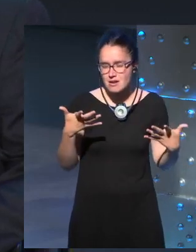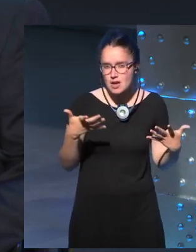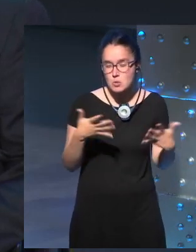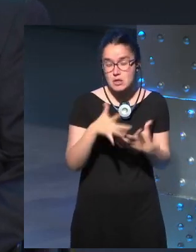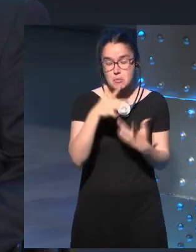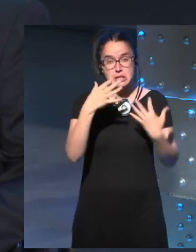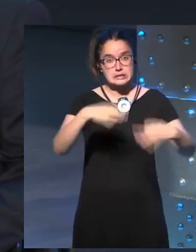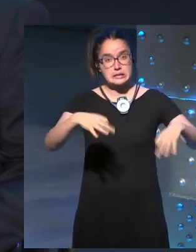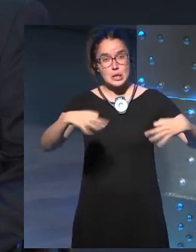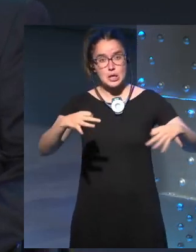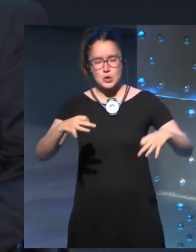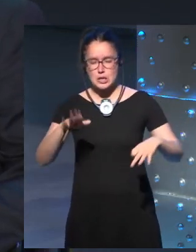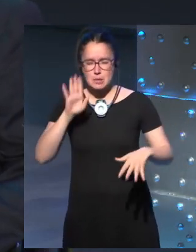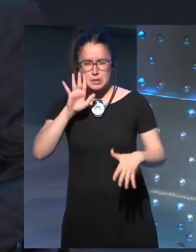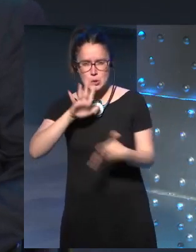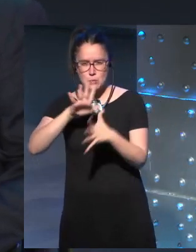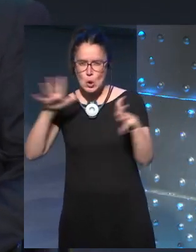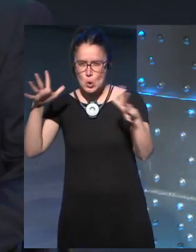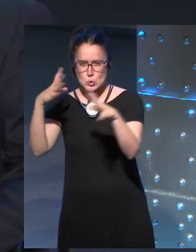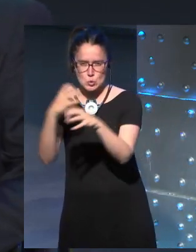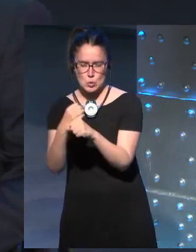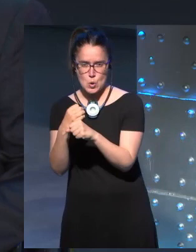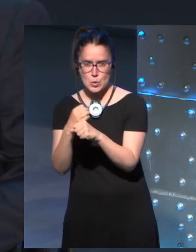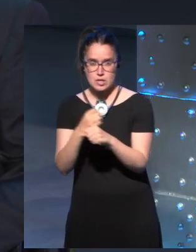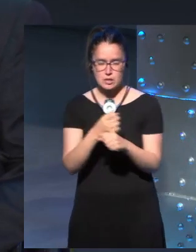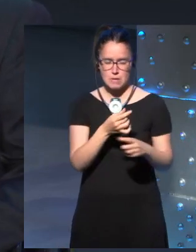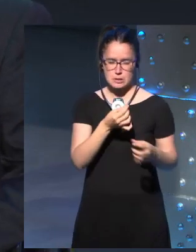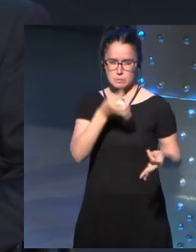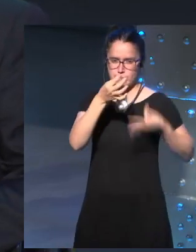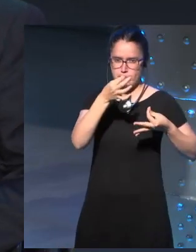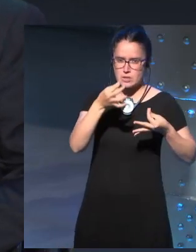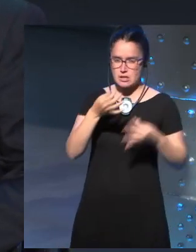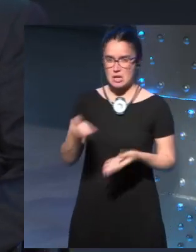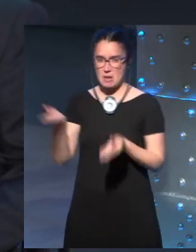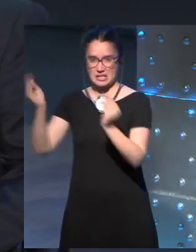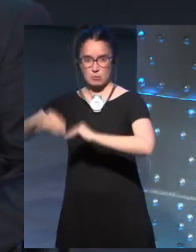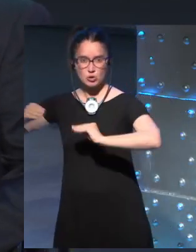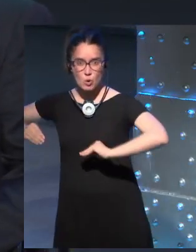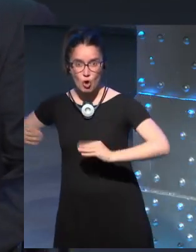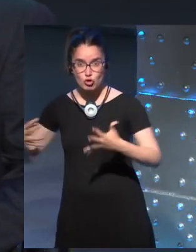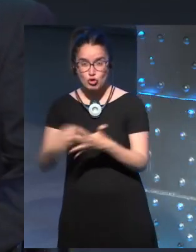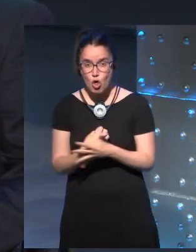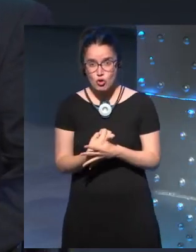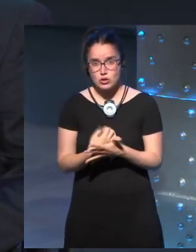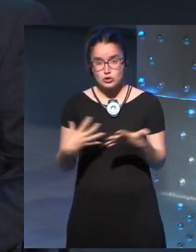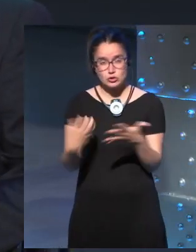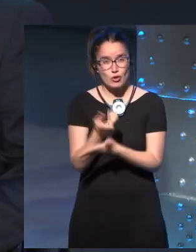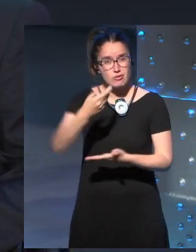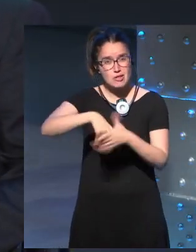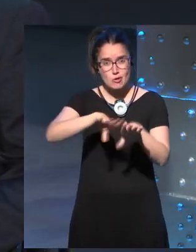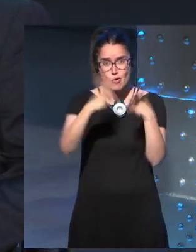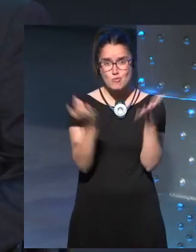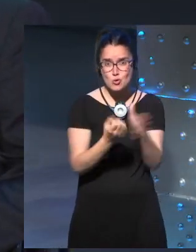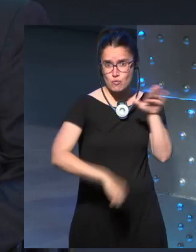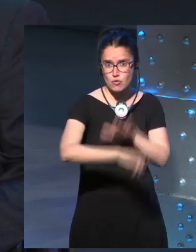any angle, from the most simple to the most pervert one, from the smarter to